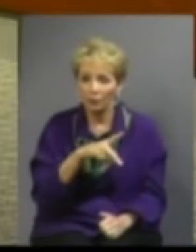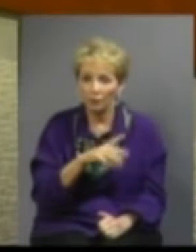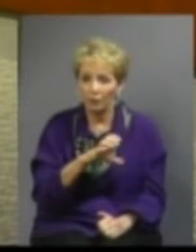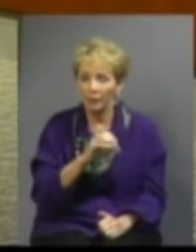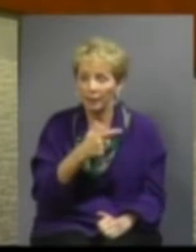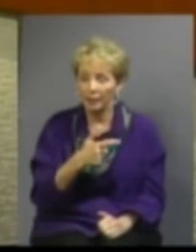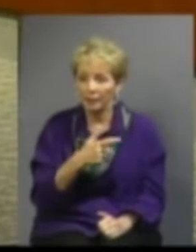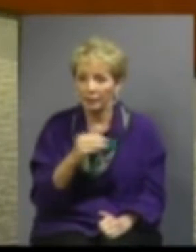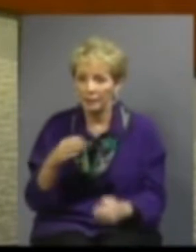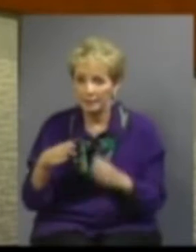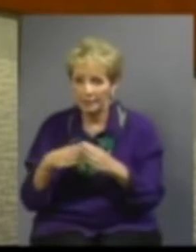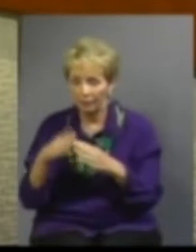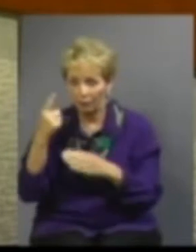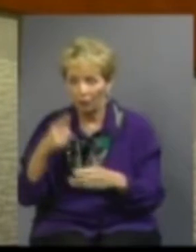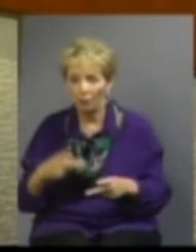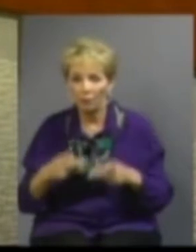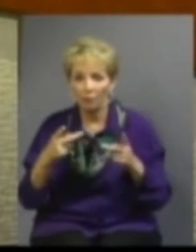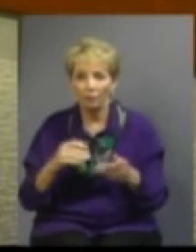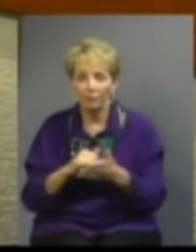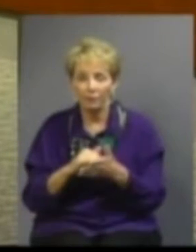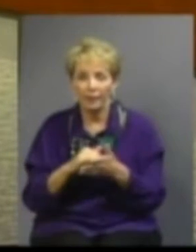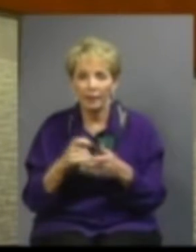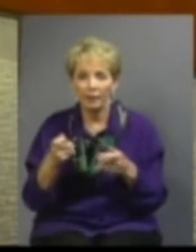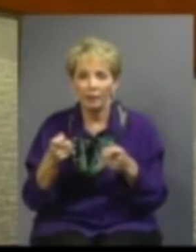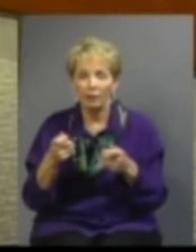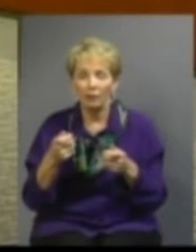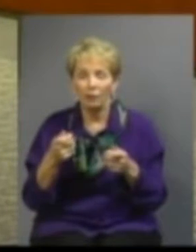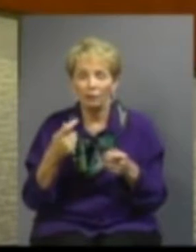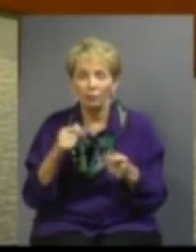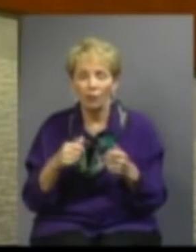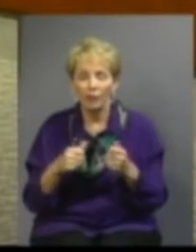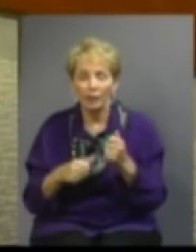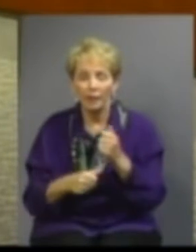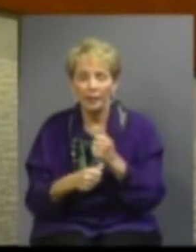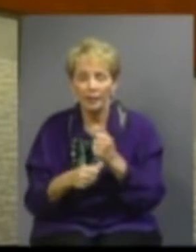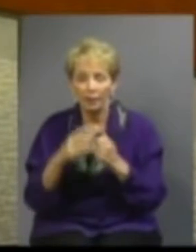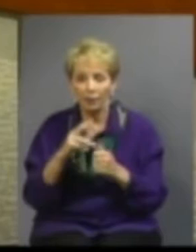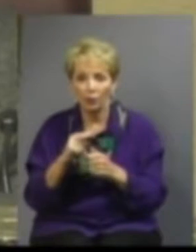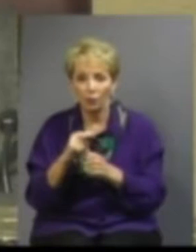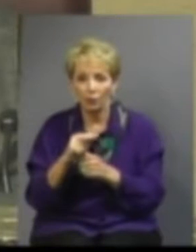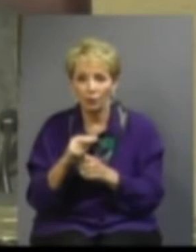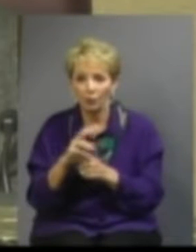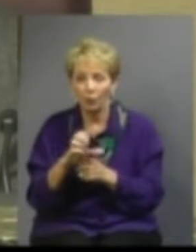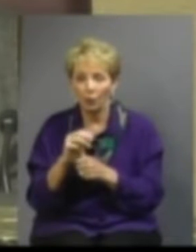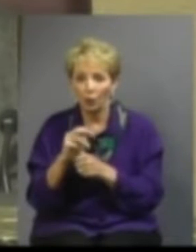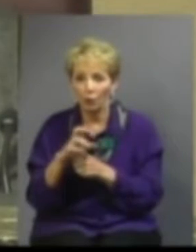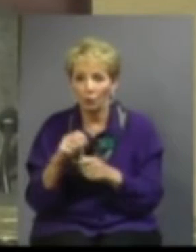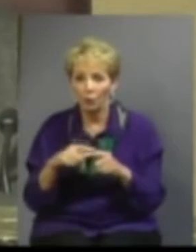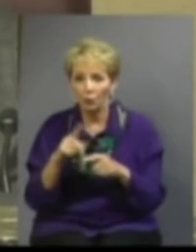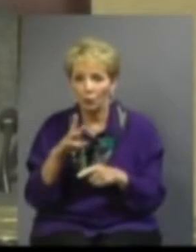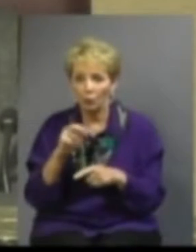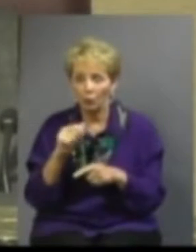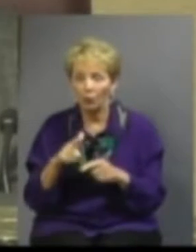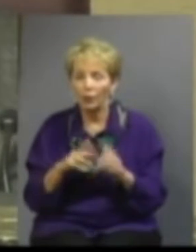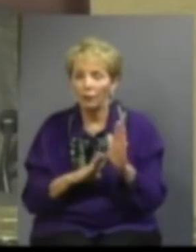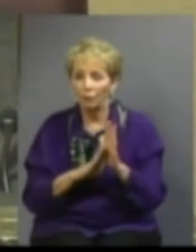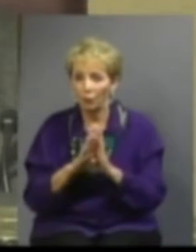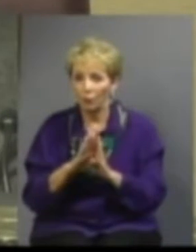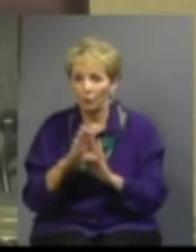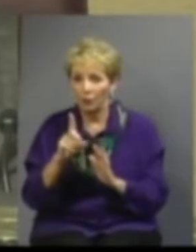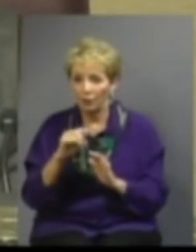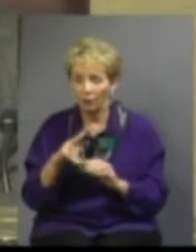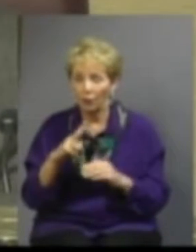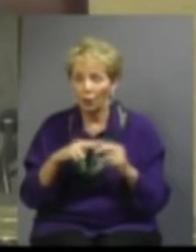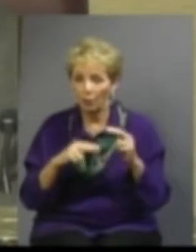of Governments and the city for the provision of administrative assistance concerning a North Carolina Department of Commerce Rural Economic Development Division